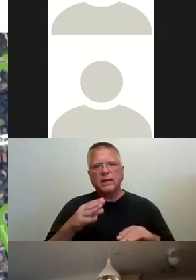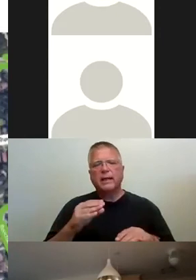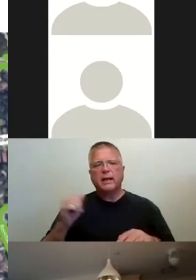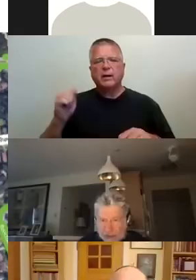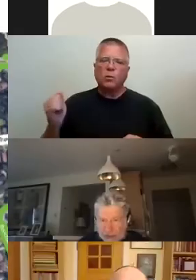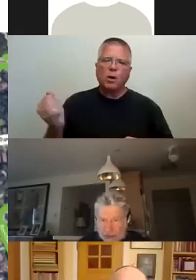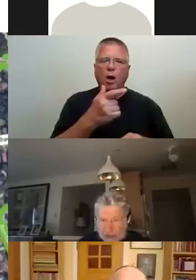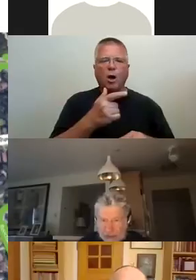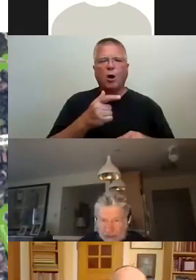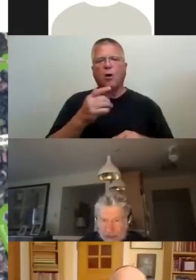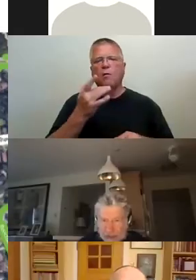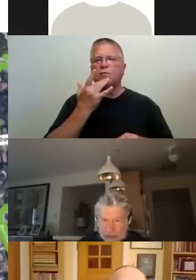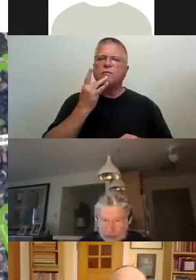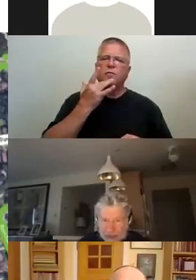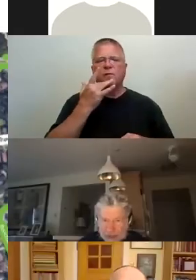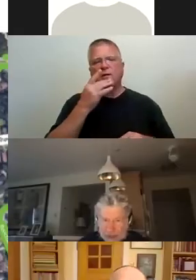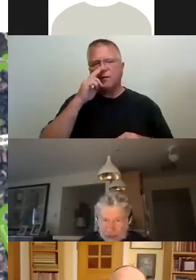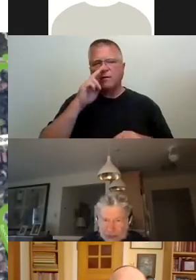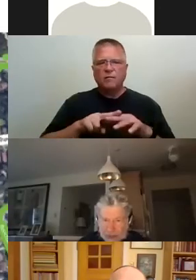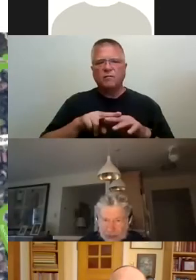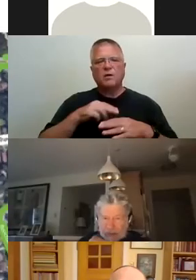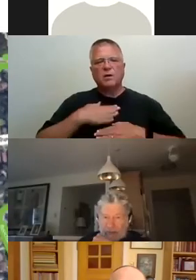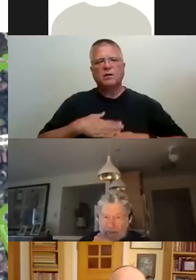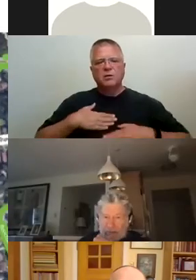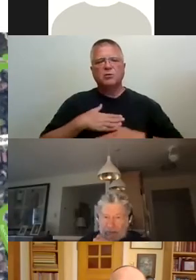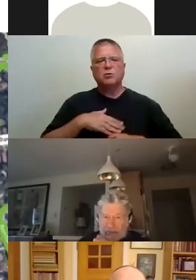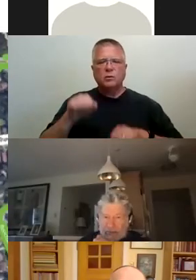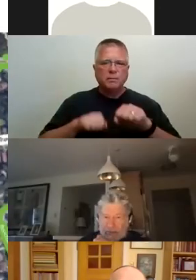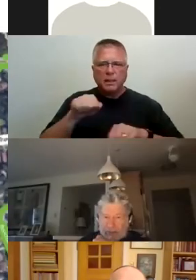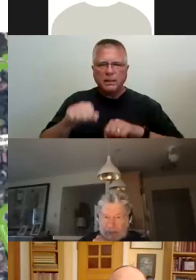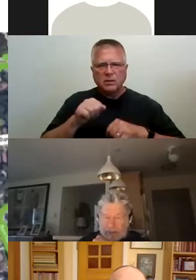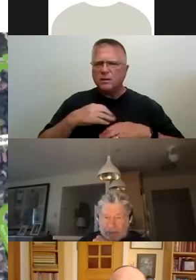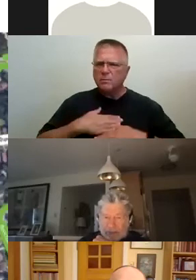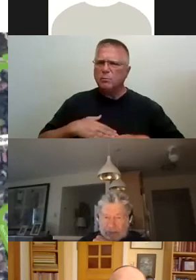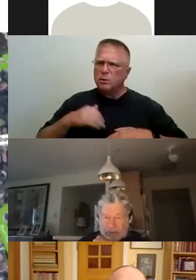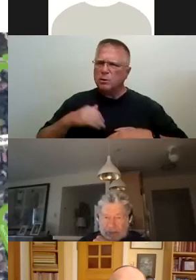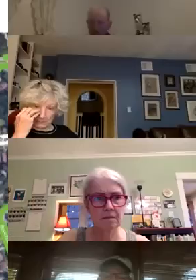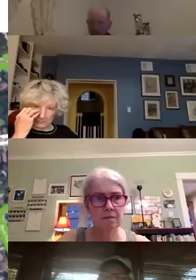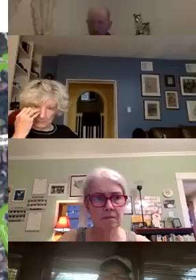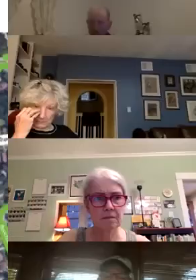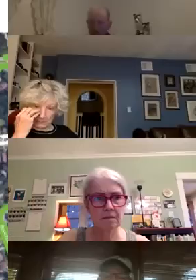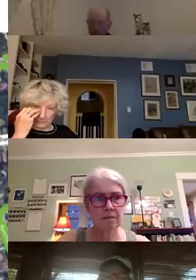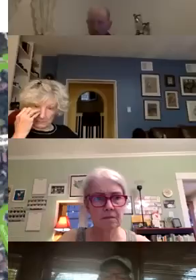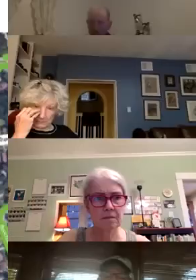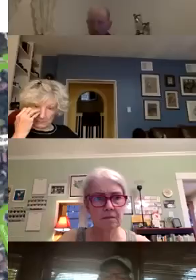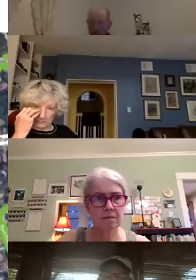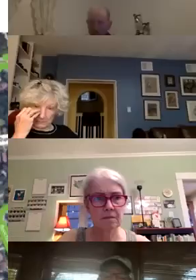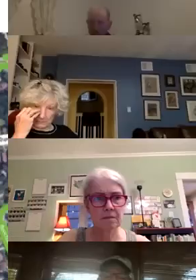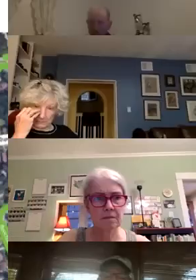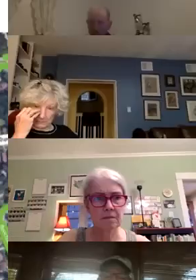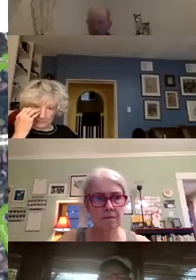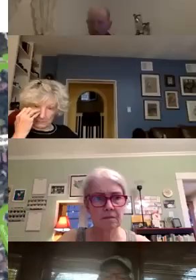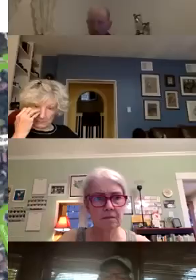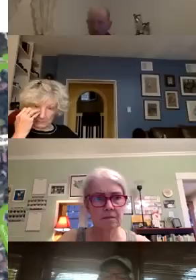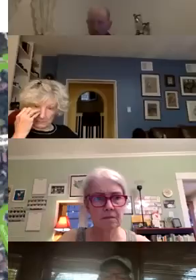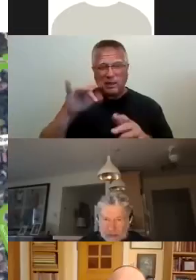avid bikers. And we appreciate everything that you're doing. So 2 questions. The first question, again, just to clarify, because I was a little